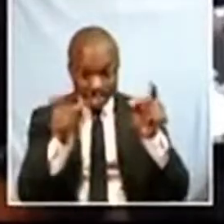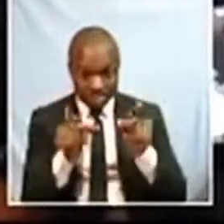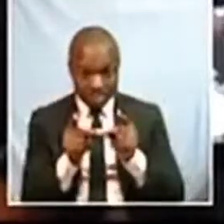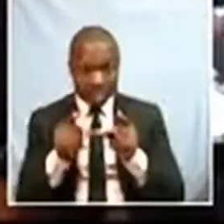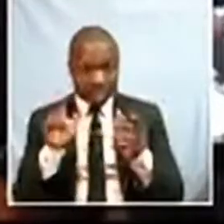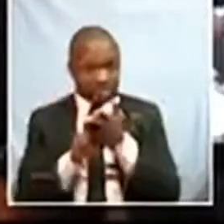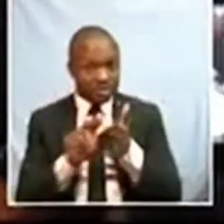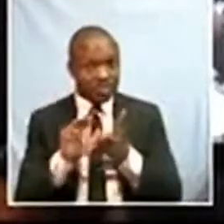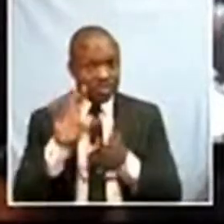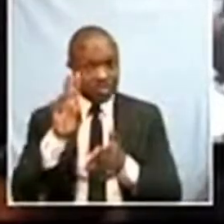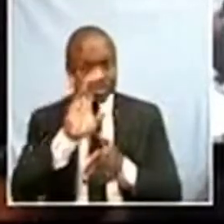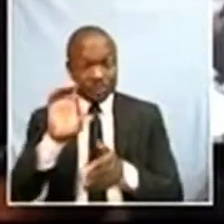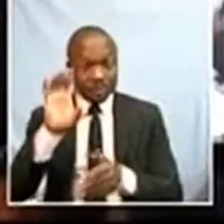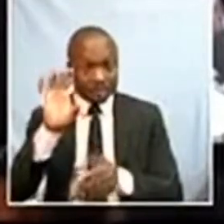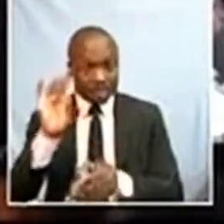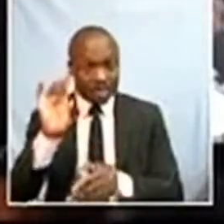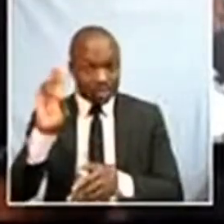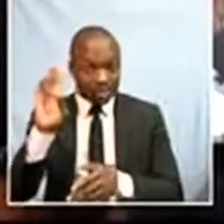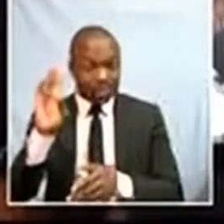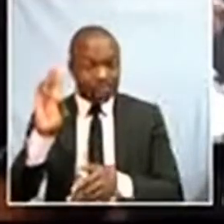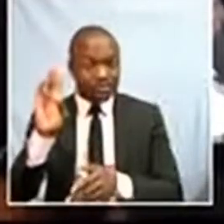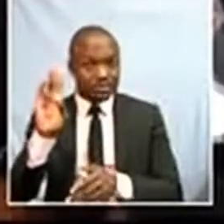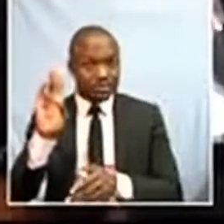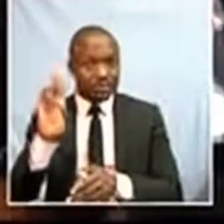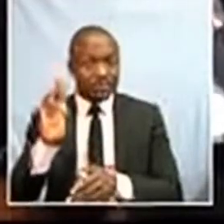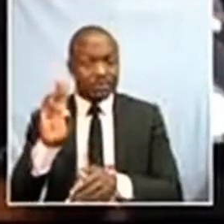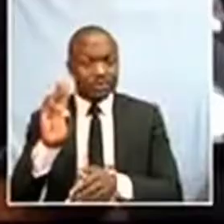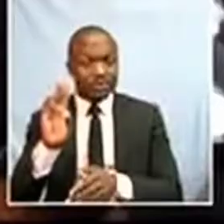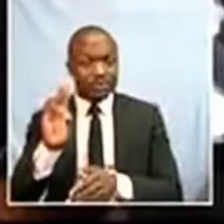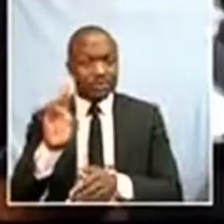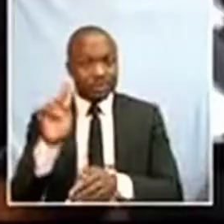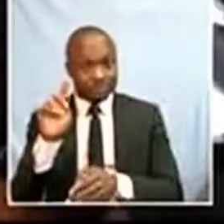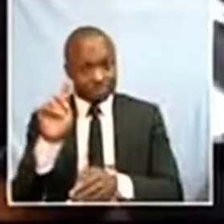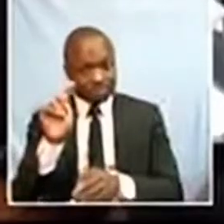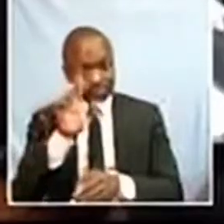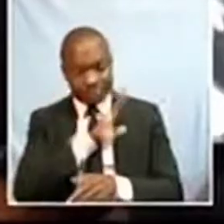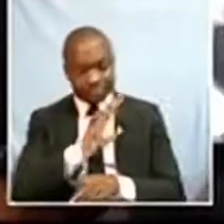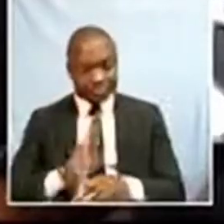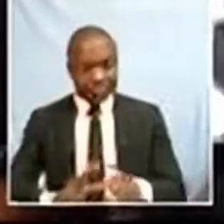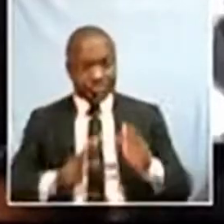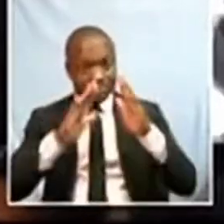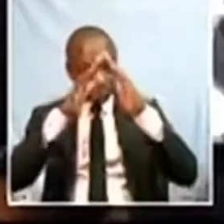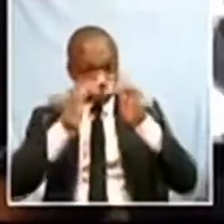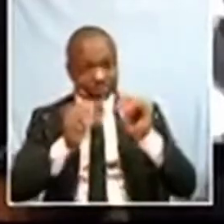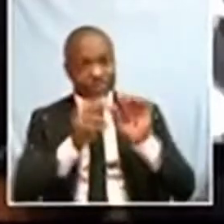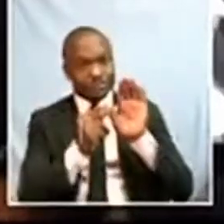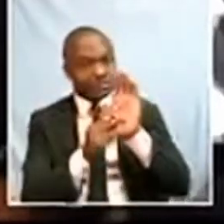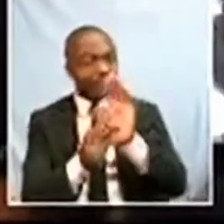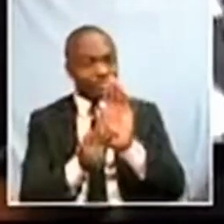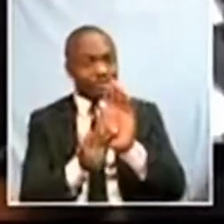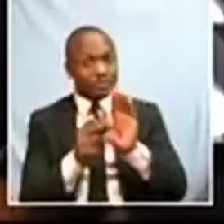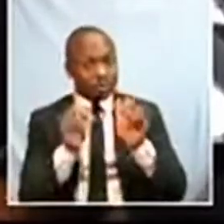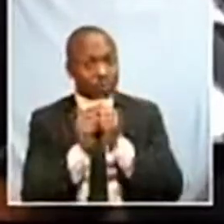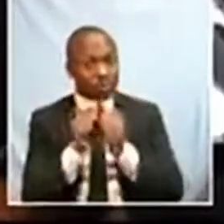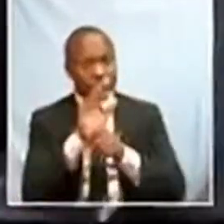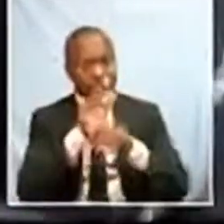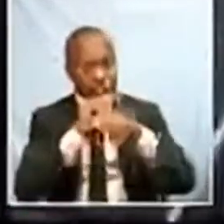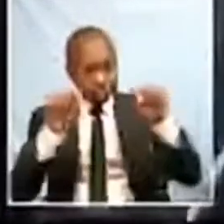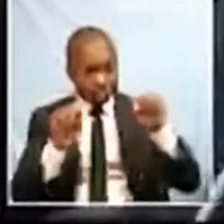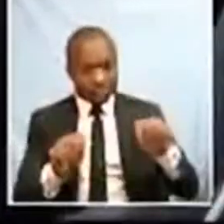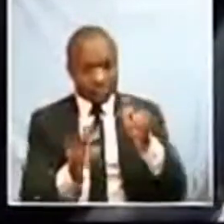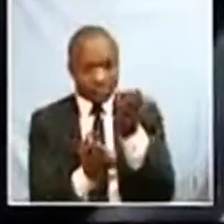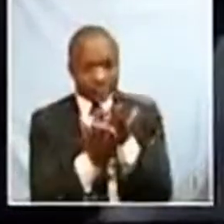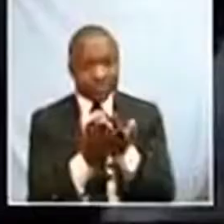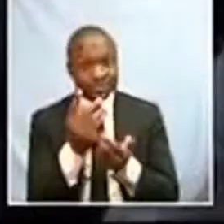at 687, sure, only dormitory block, which is confirmed with your table on Appendix